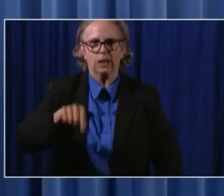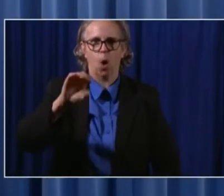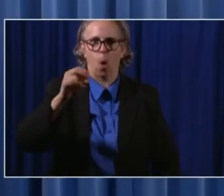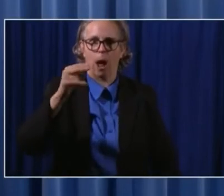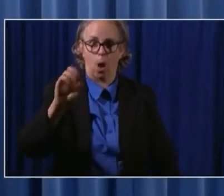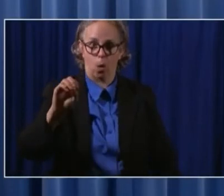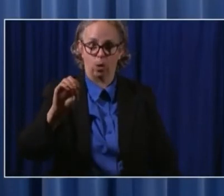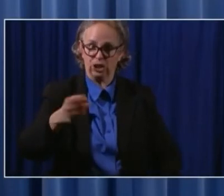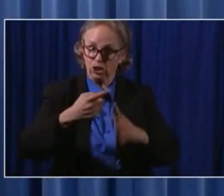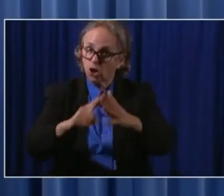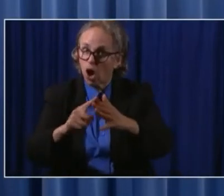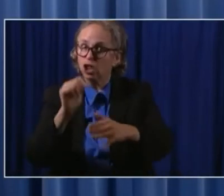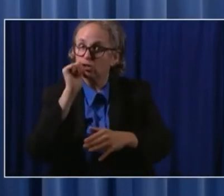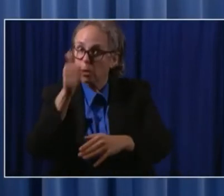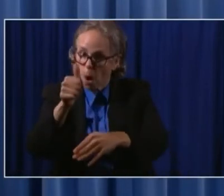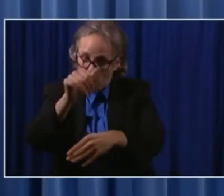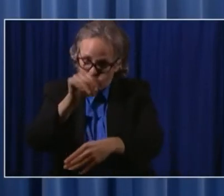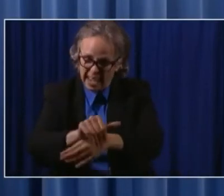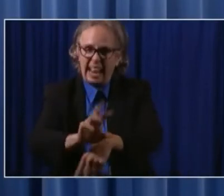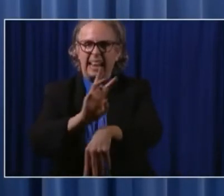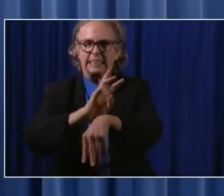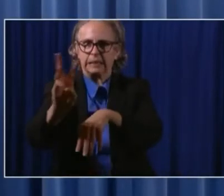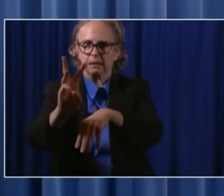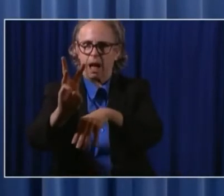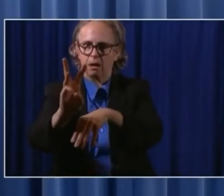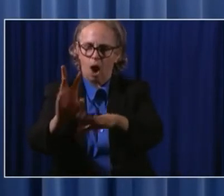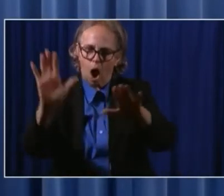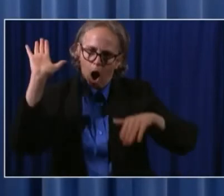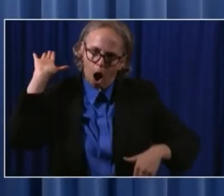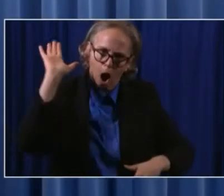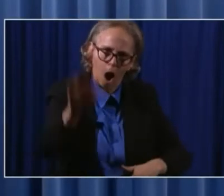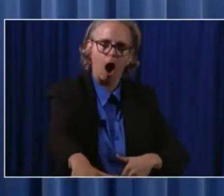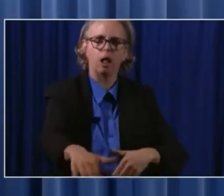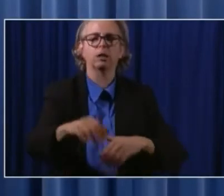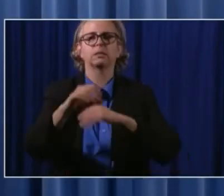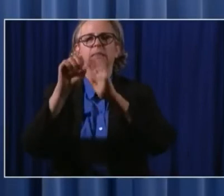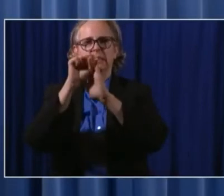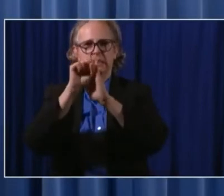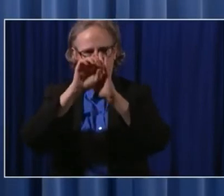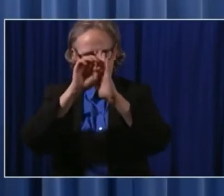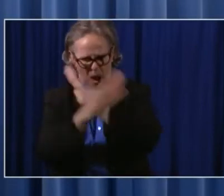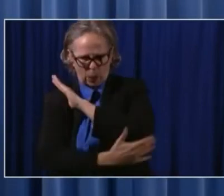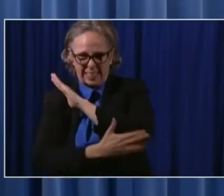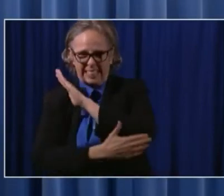of Ohio, people who are out in public should in fact wear a mask.